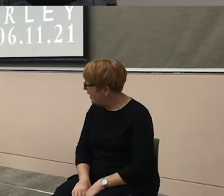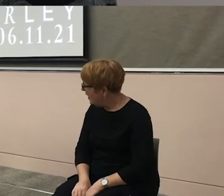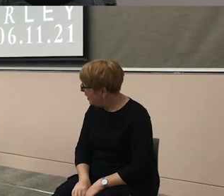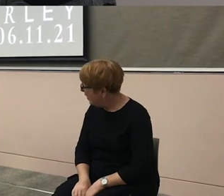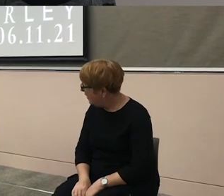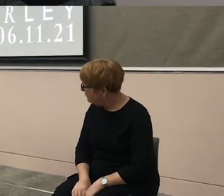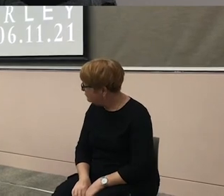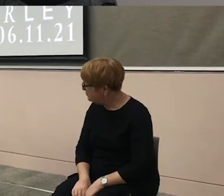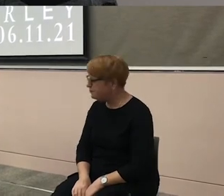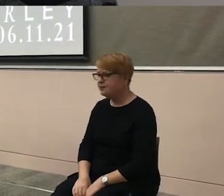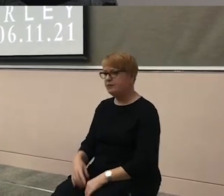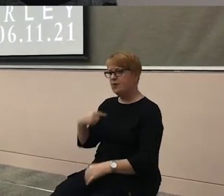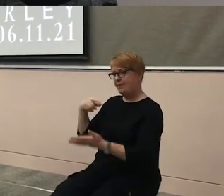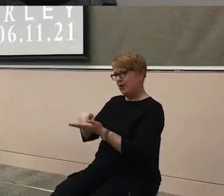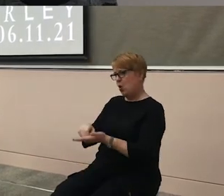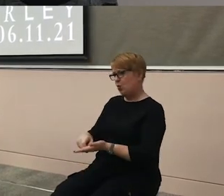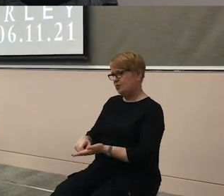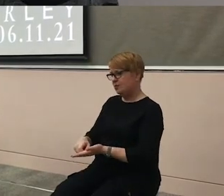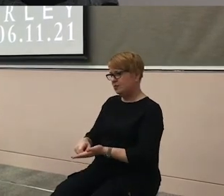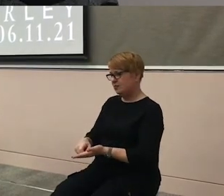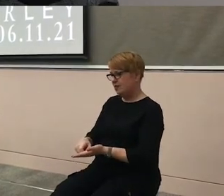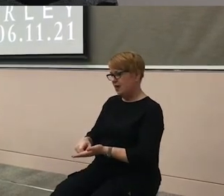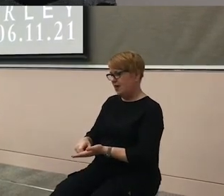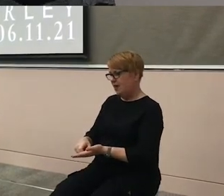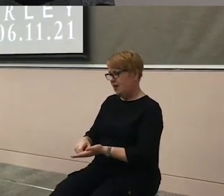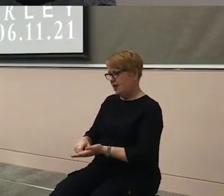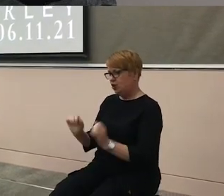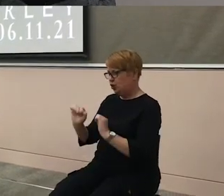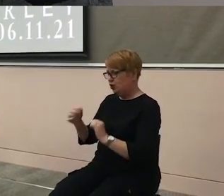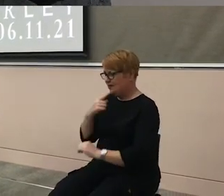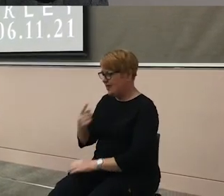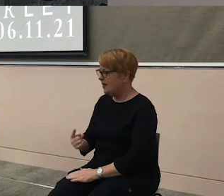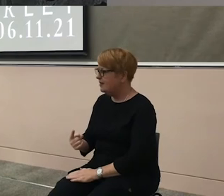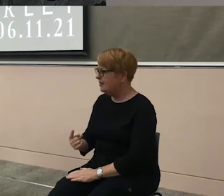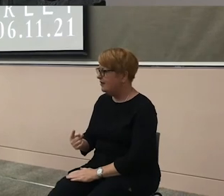got down here, which I haven't said, we talked about how